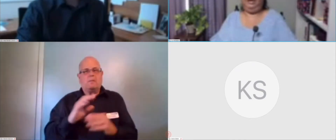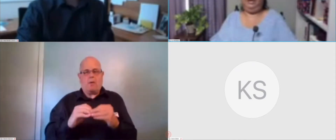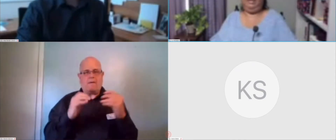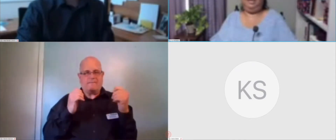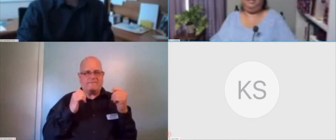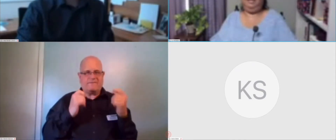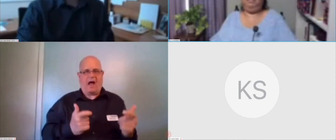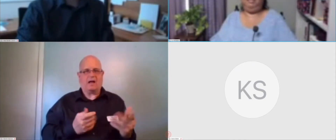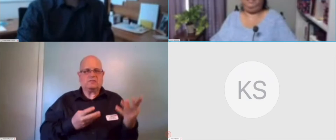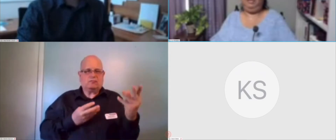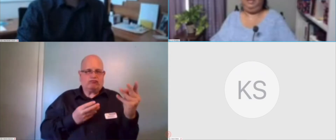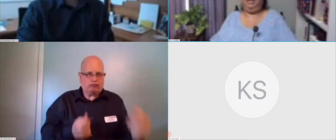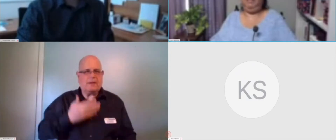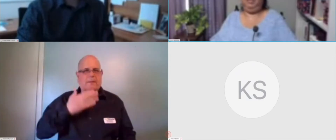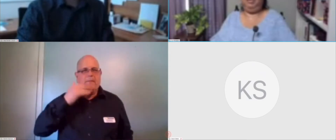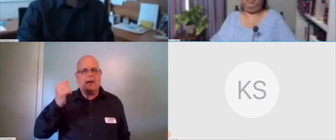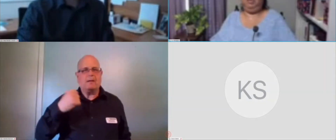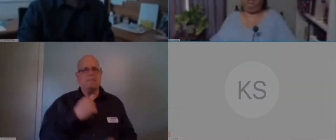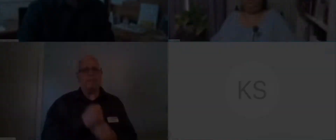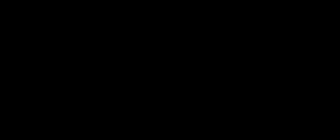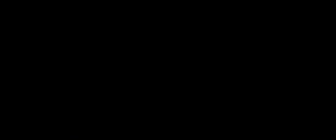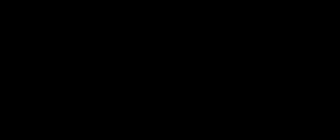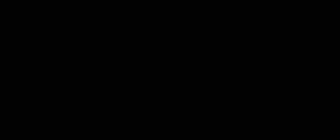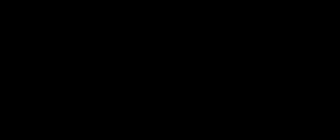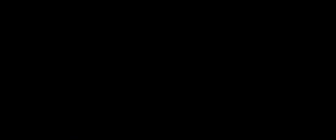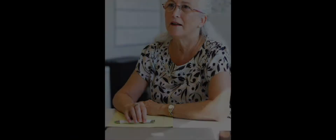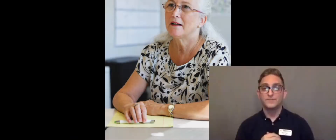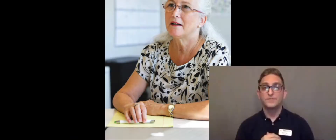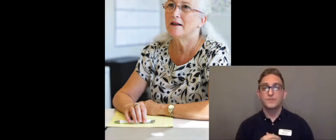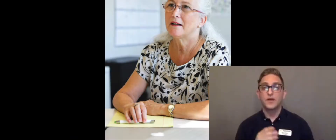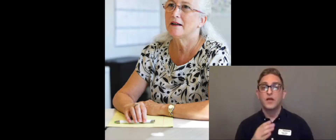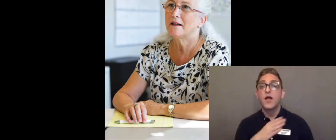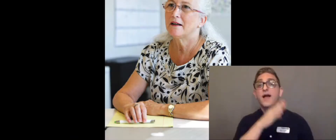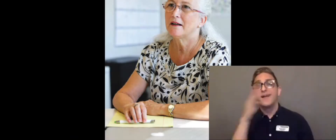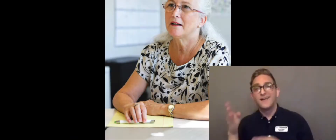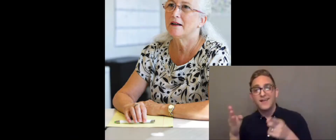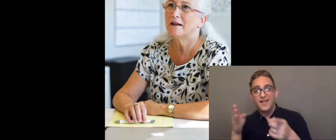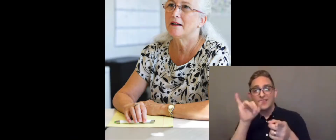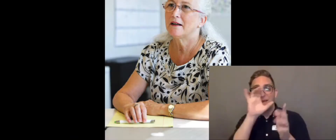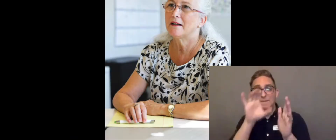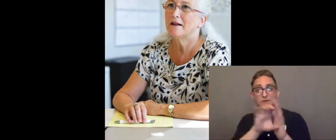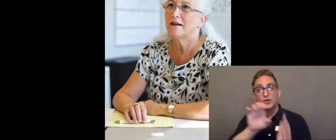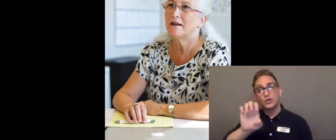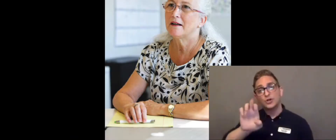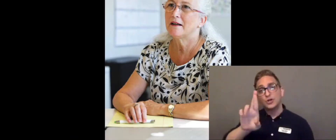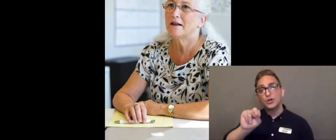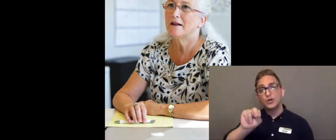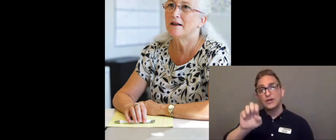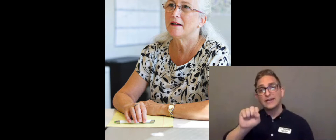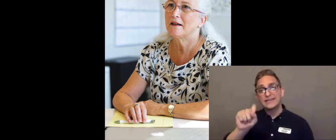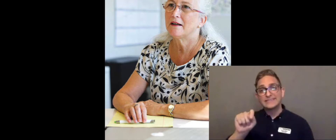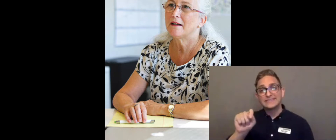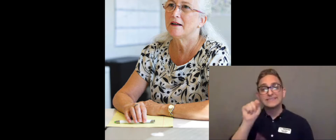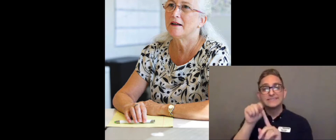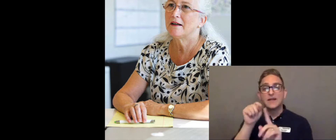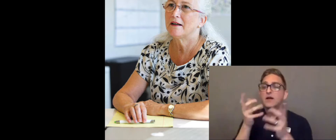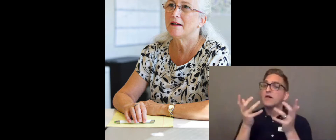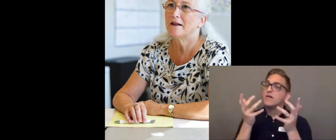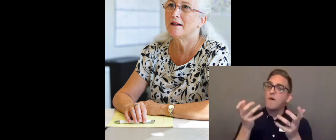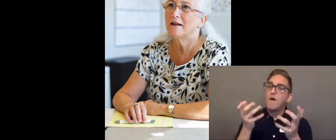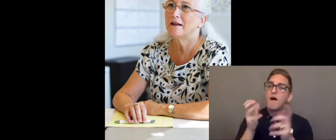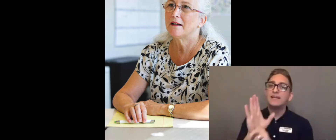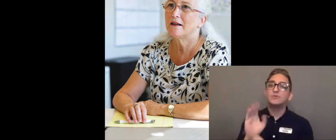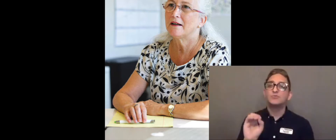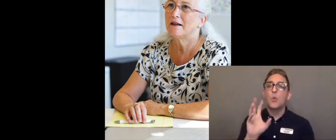better, and it levels out that playing field, if you will. So I think. And Ernest here, you can see his picture on the slide. He just